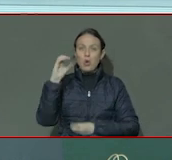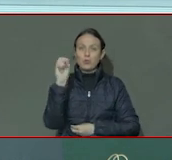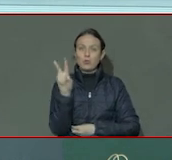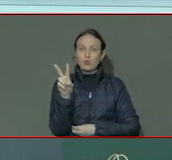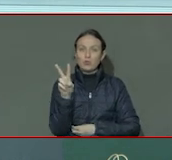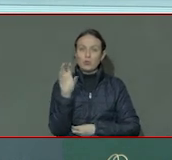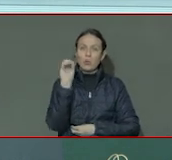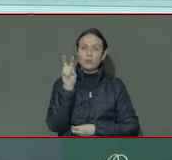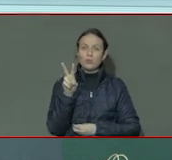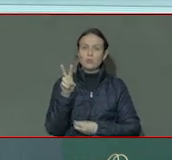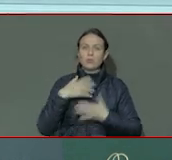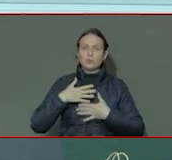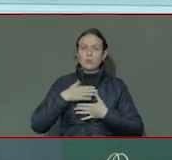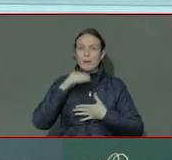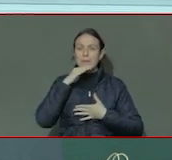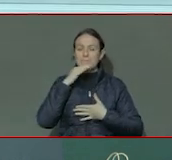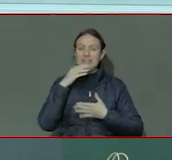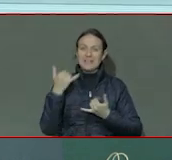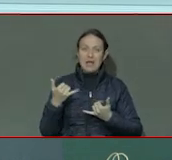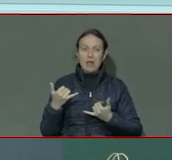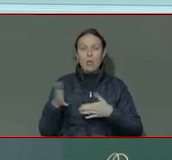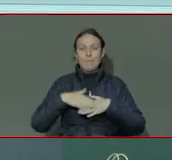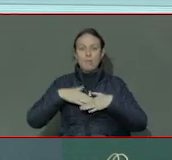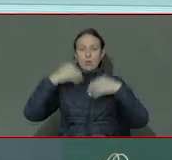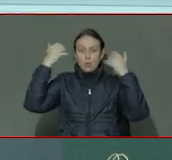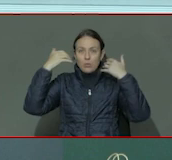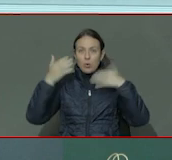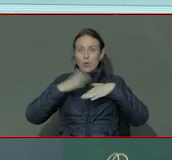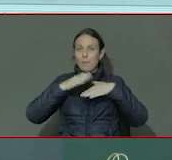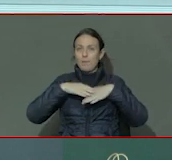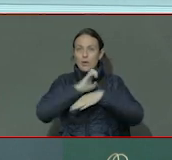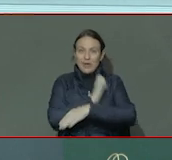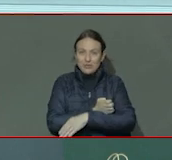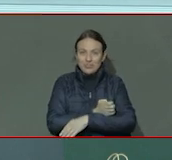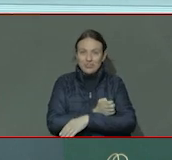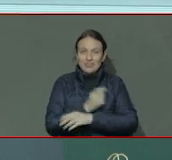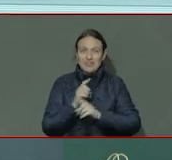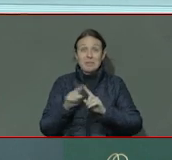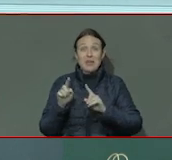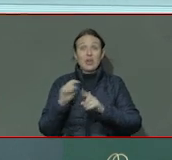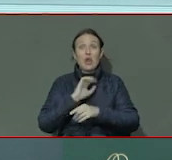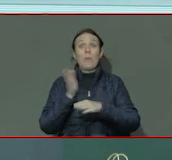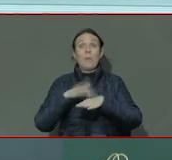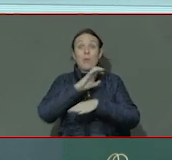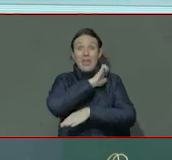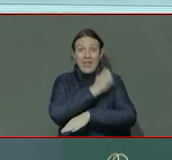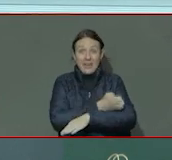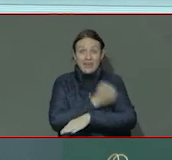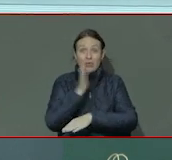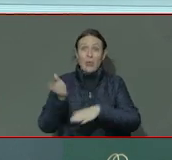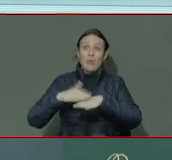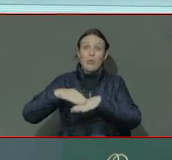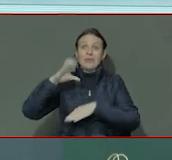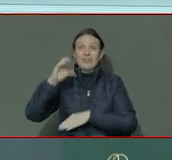there's an increase in respiration. We have more energy. But with more energy, we have more carbon